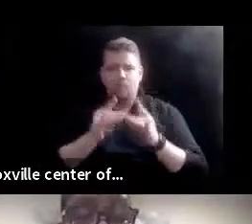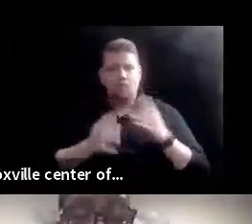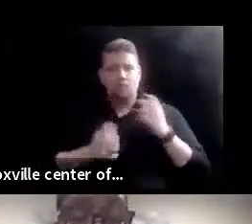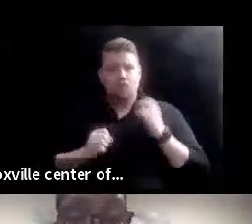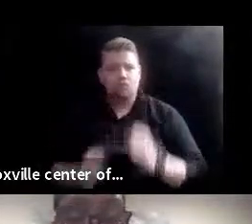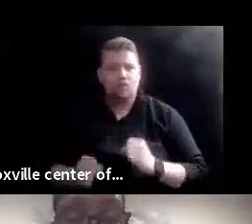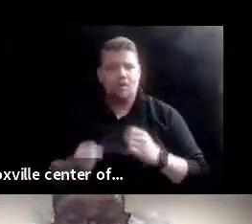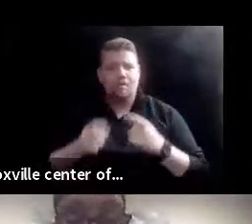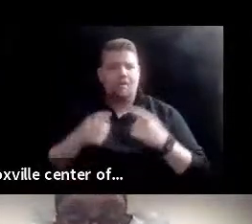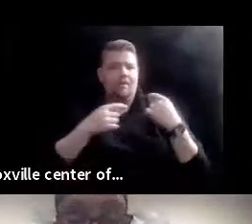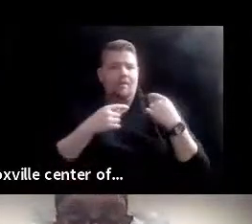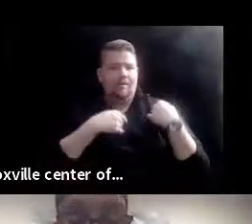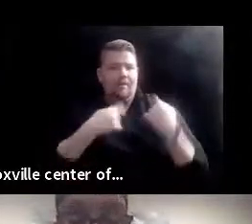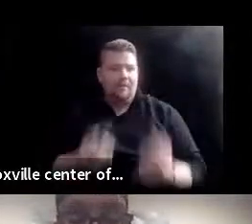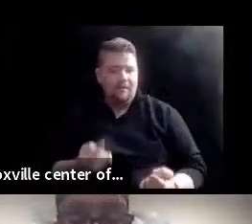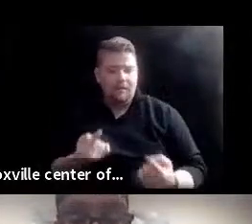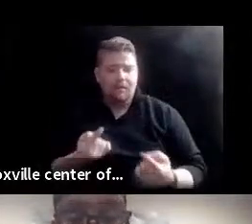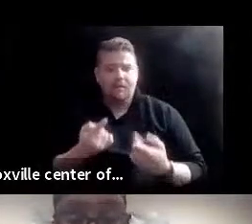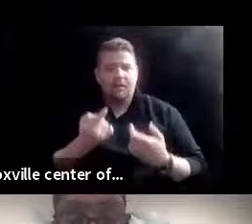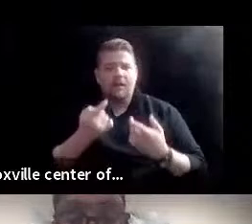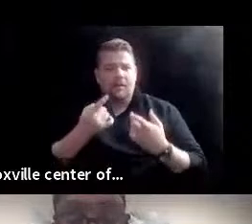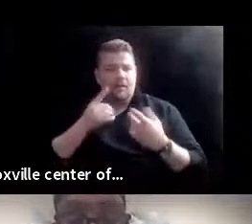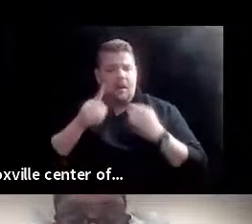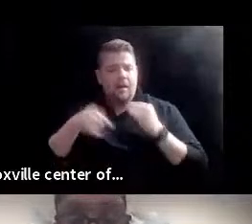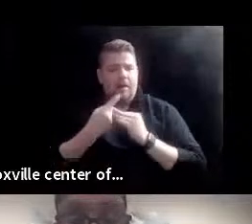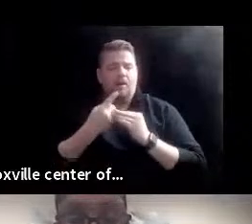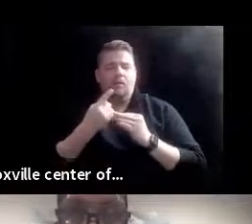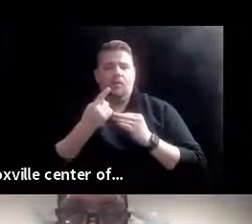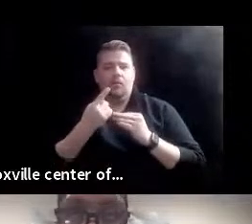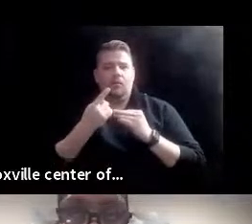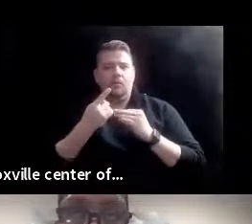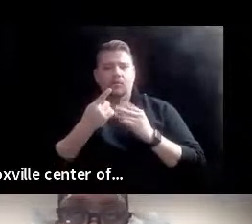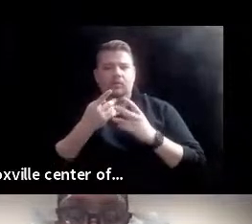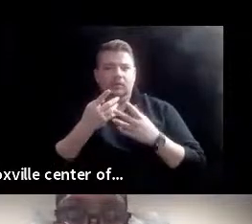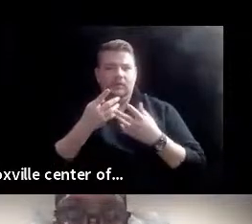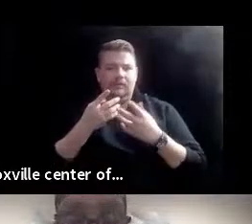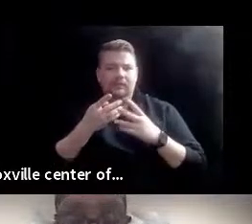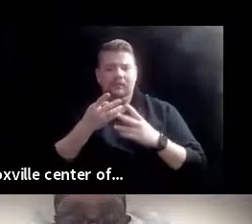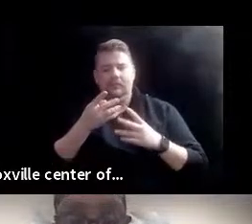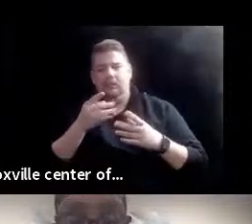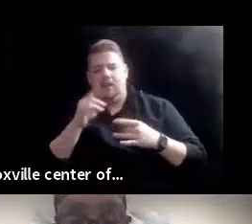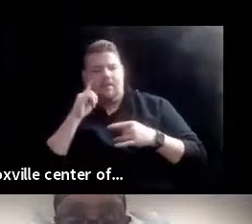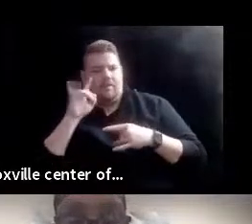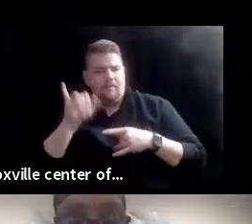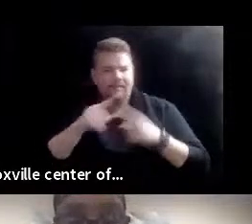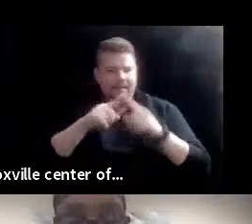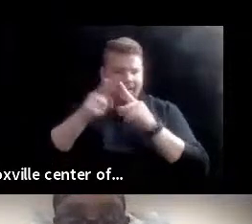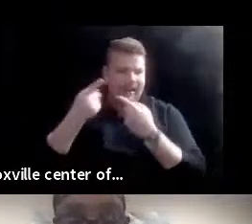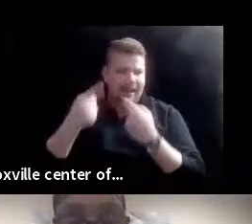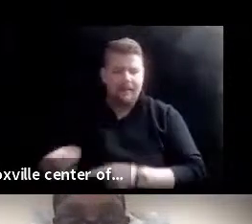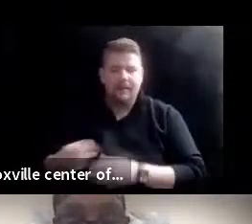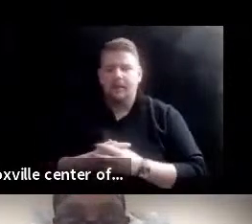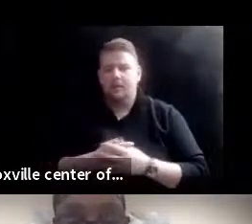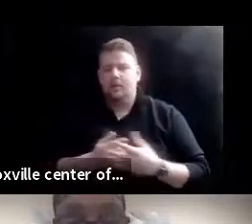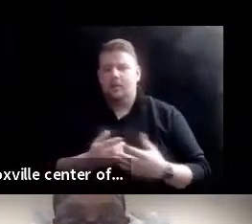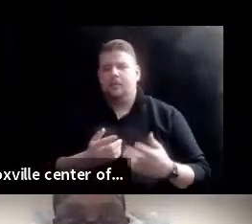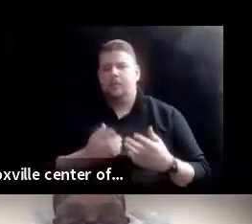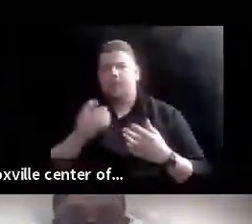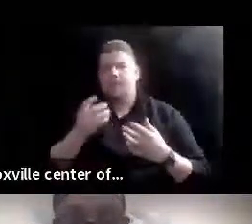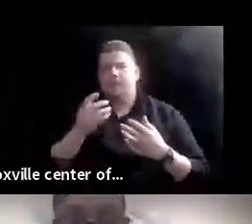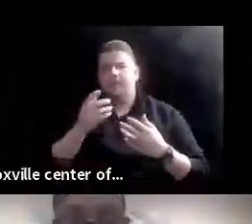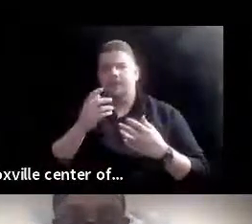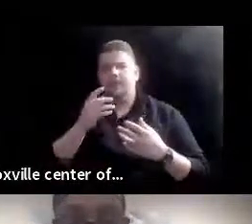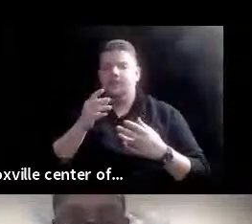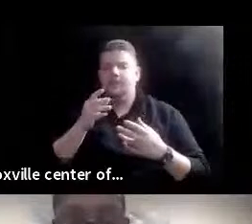than it has been regarding people over the age of 65, and even folks who